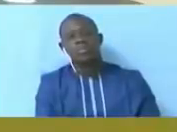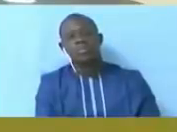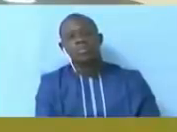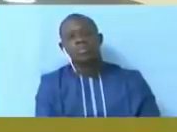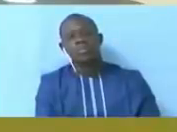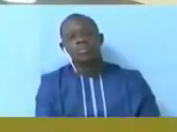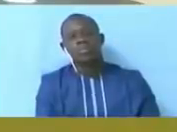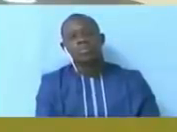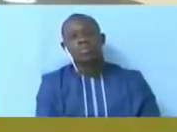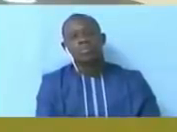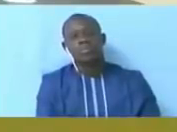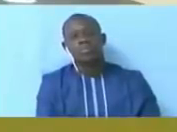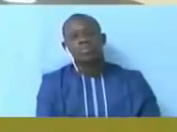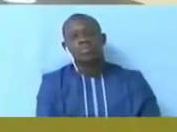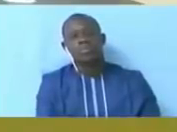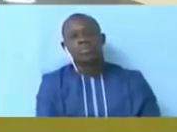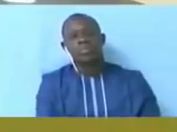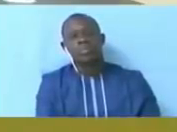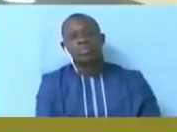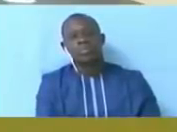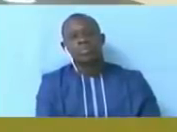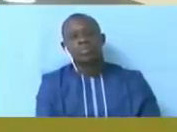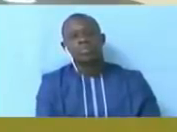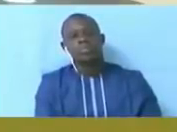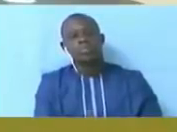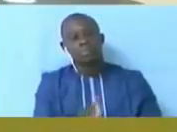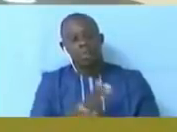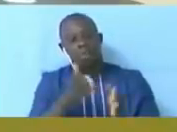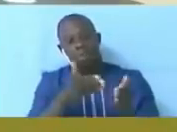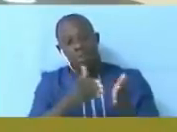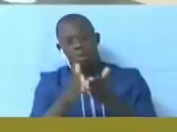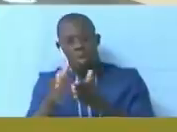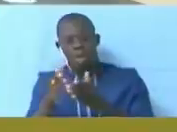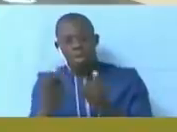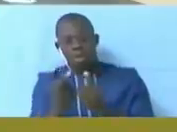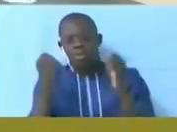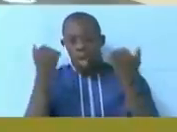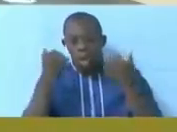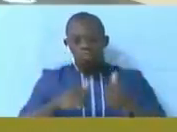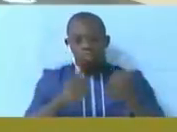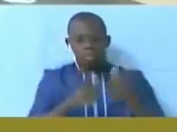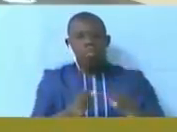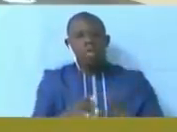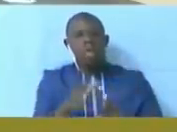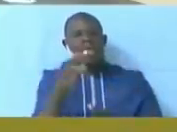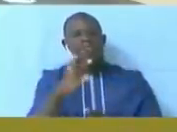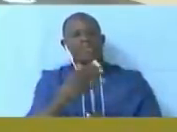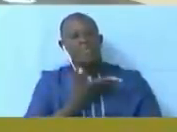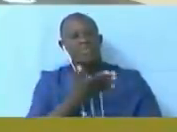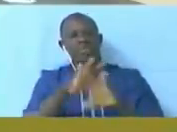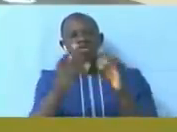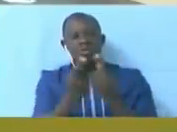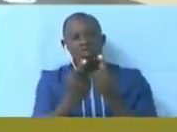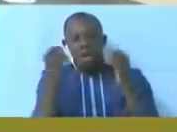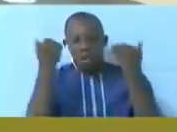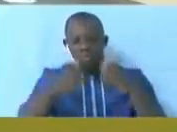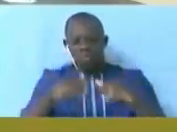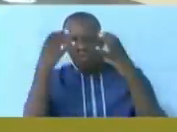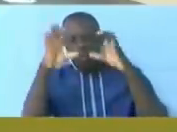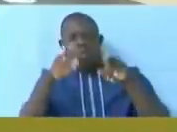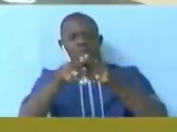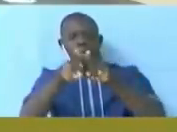with someone, you just go to any one of these generals. Ina mungu ni tamandiri nyati ni ujama anolano ni ni